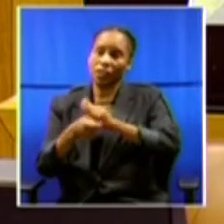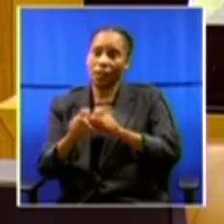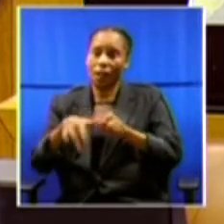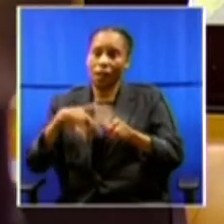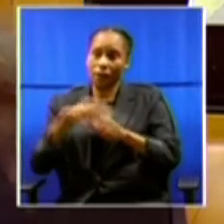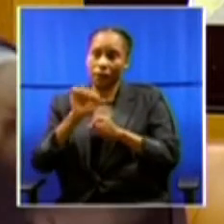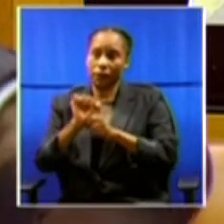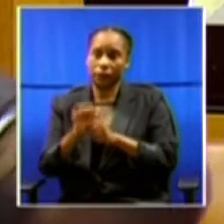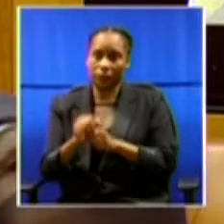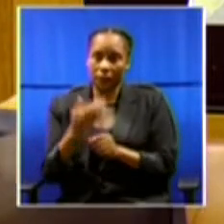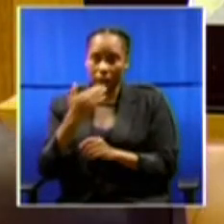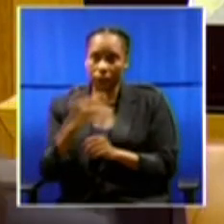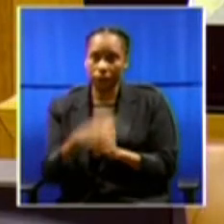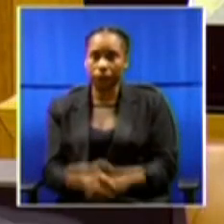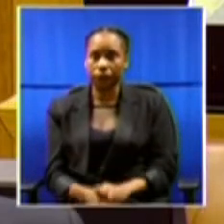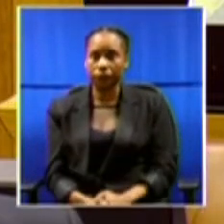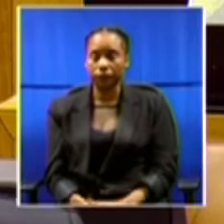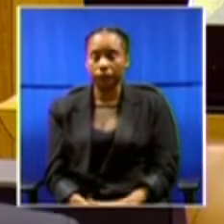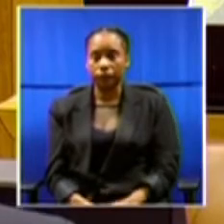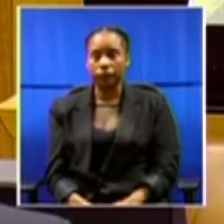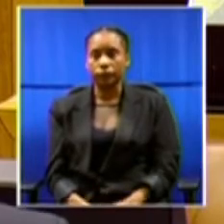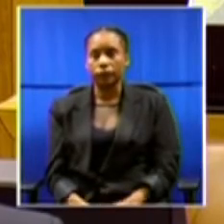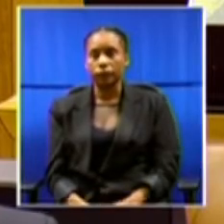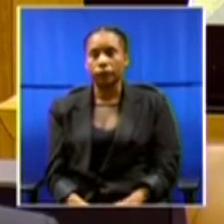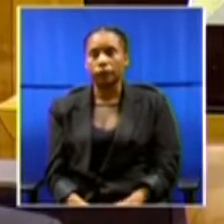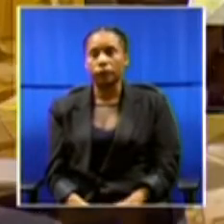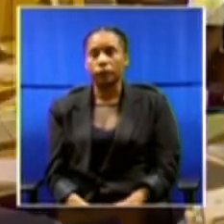posture. Thank you.